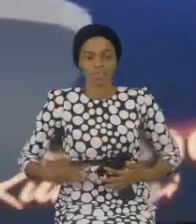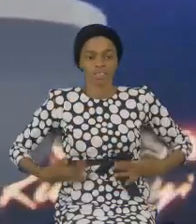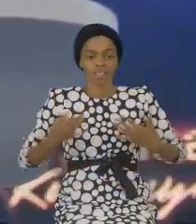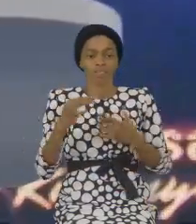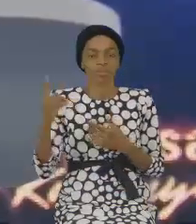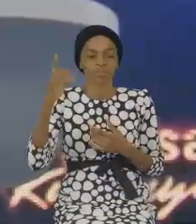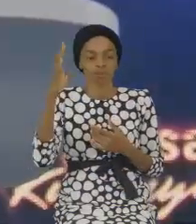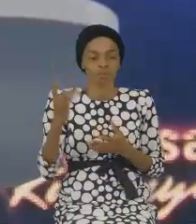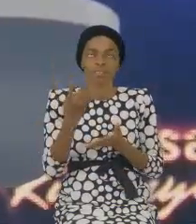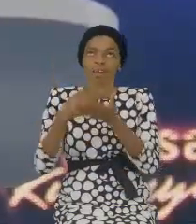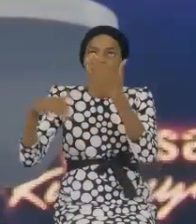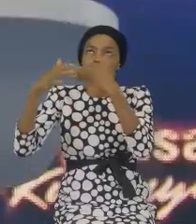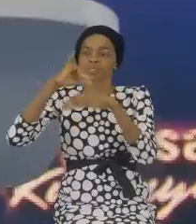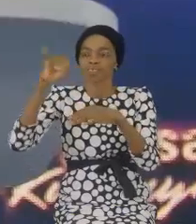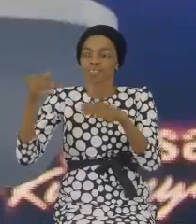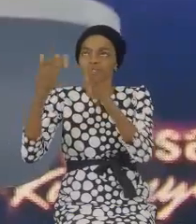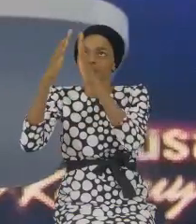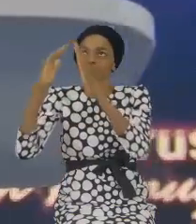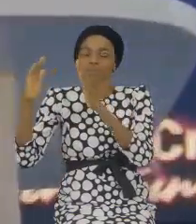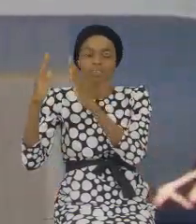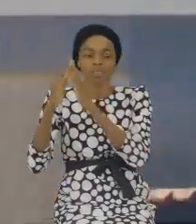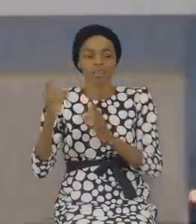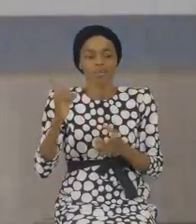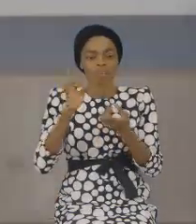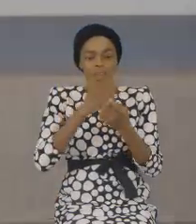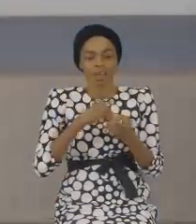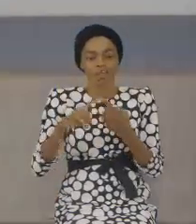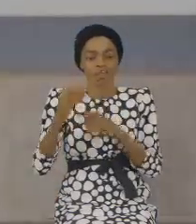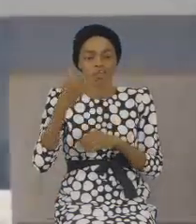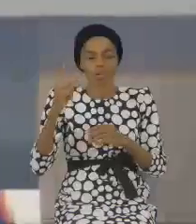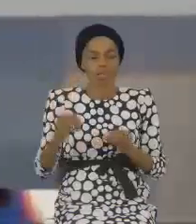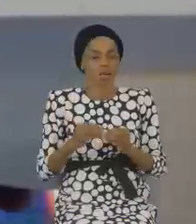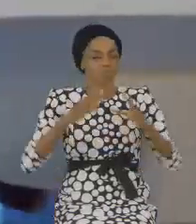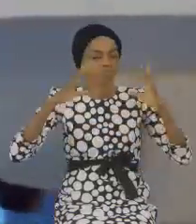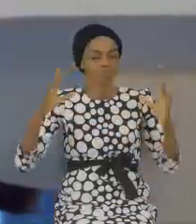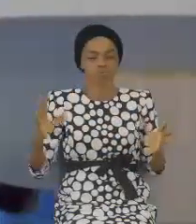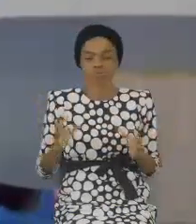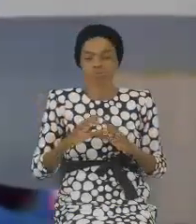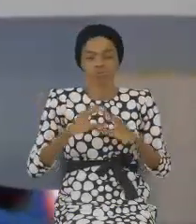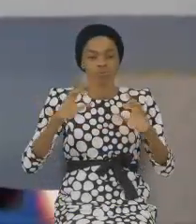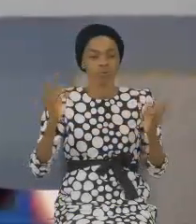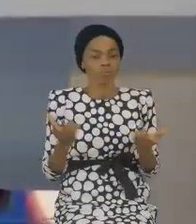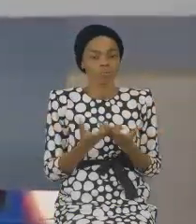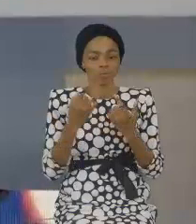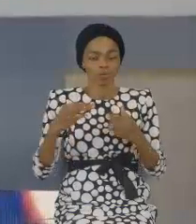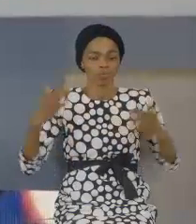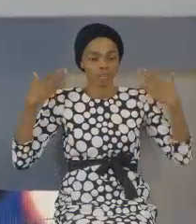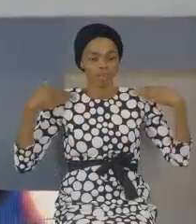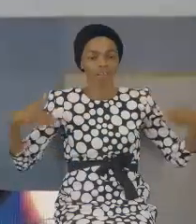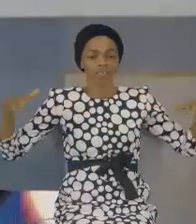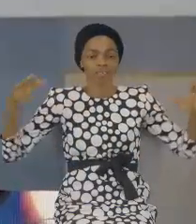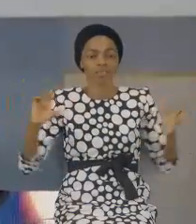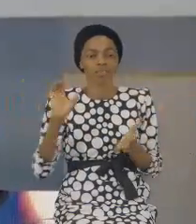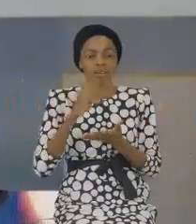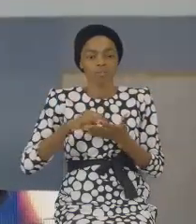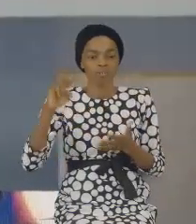God, the heavenly Jerusalem, to an innumerable company of angels. Verse 23,